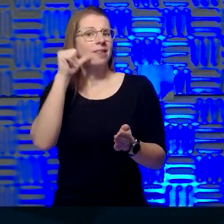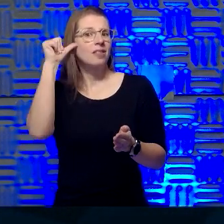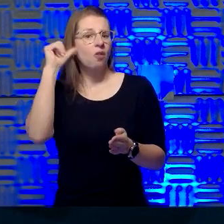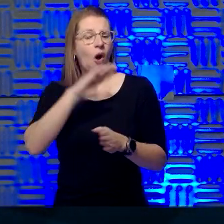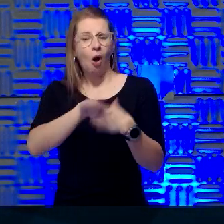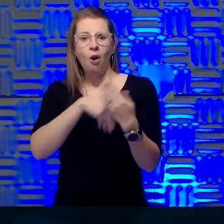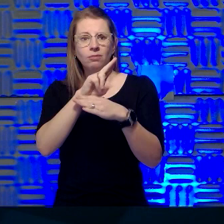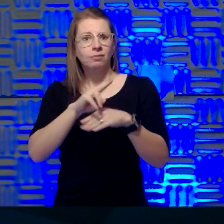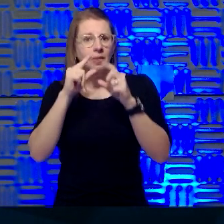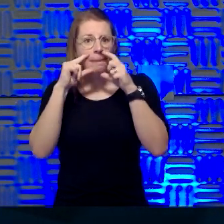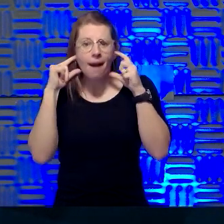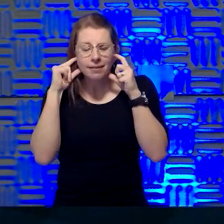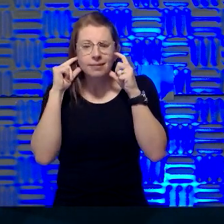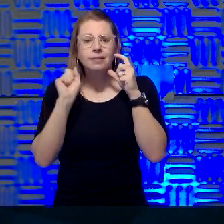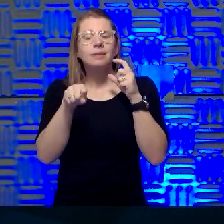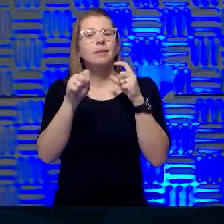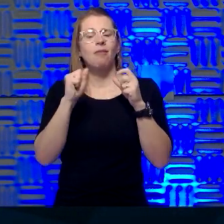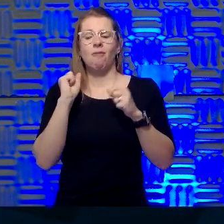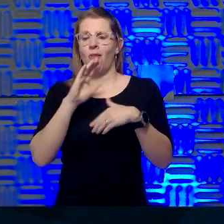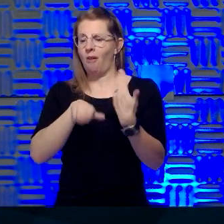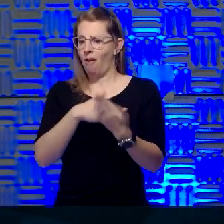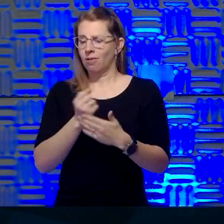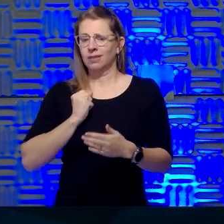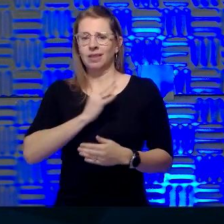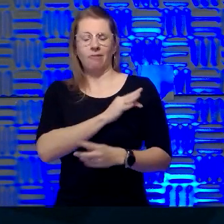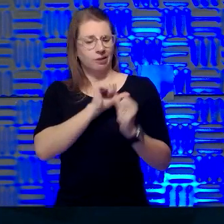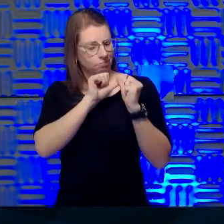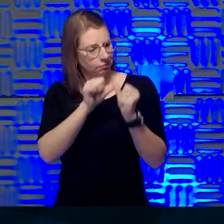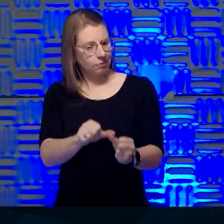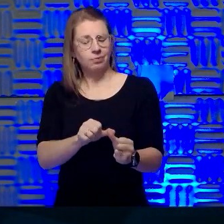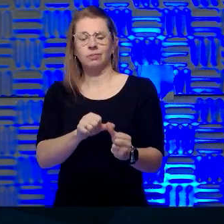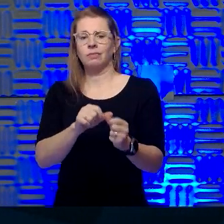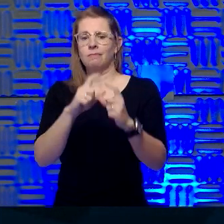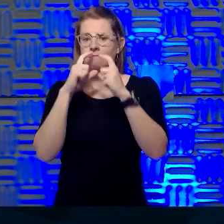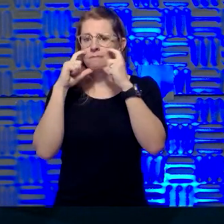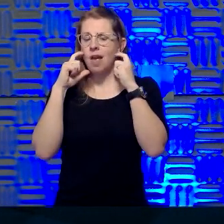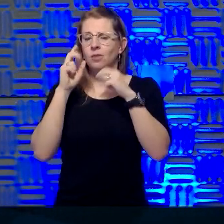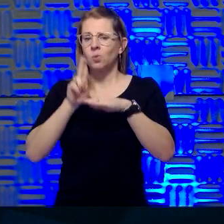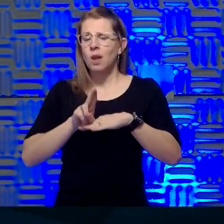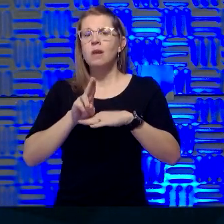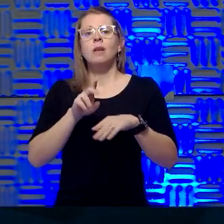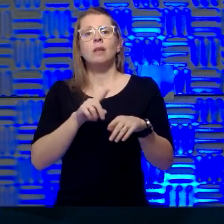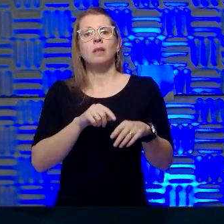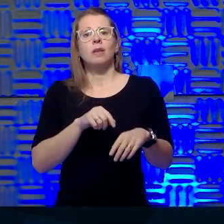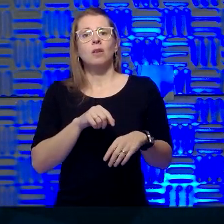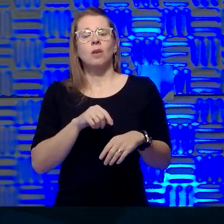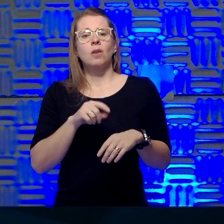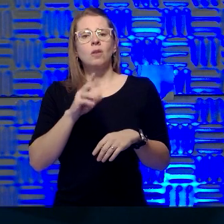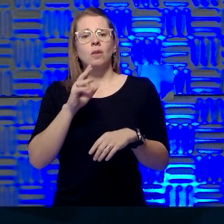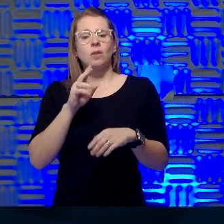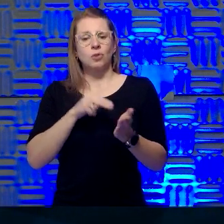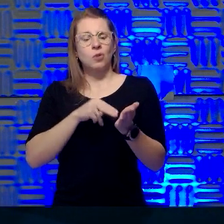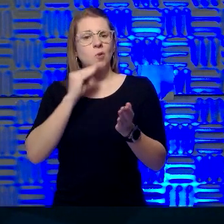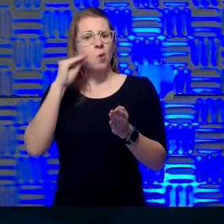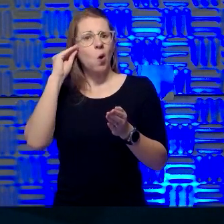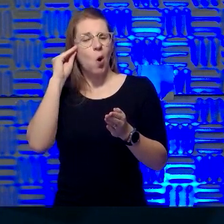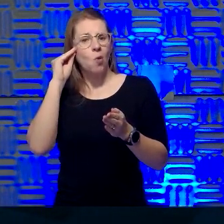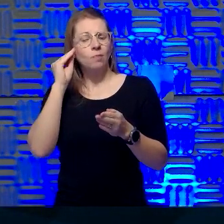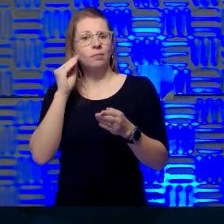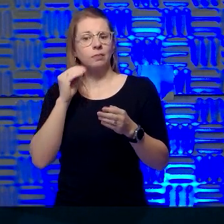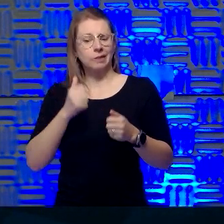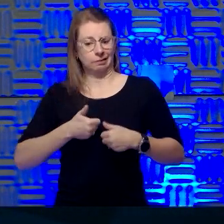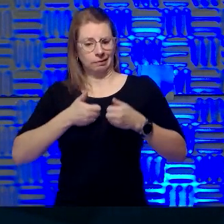wearing masks, all the staff at all times. The residents are still eating in their rooms.